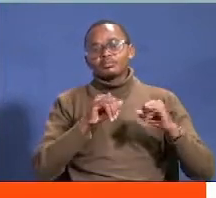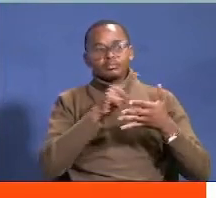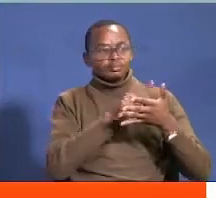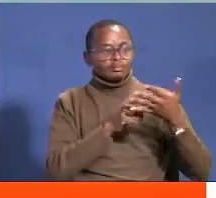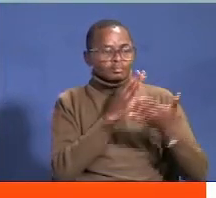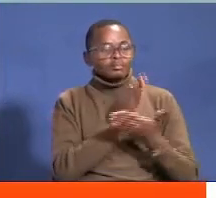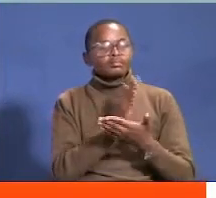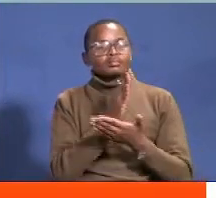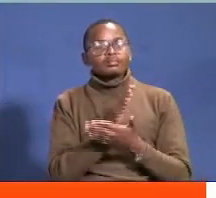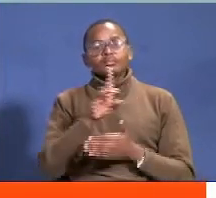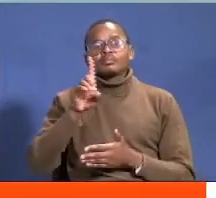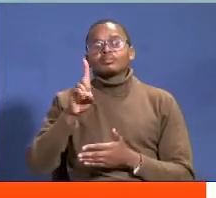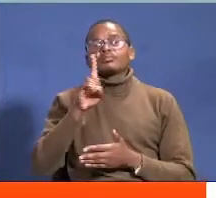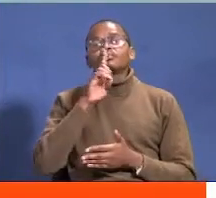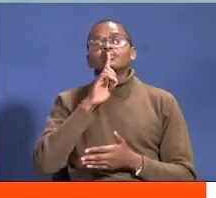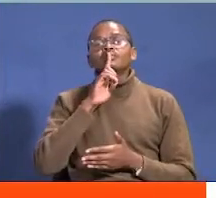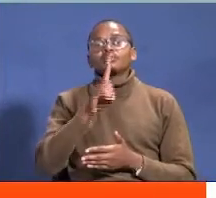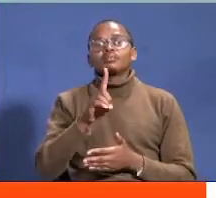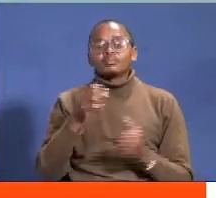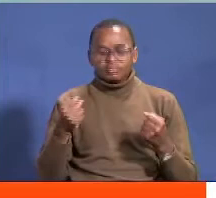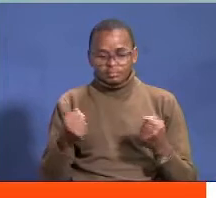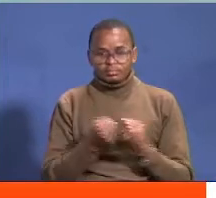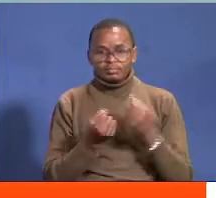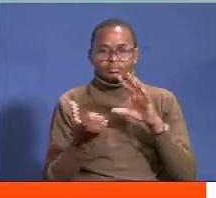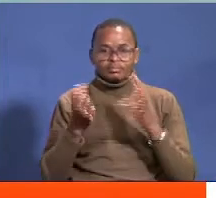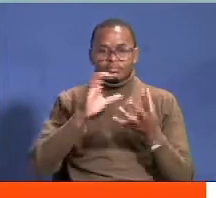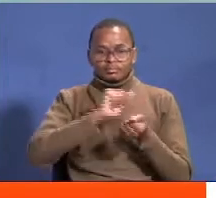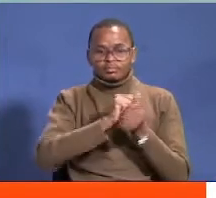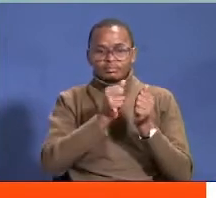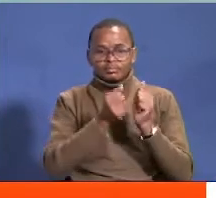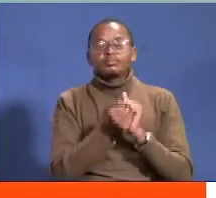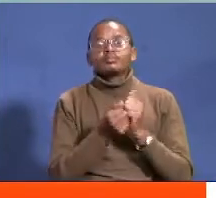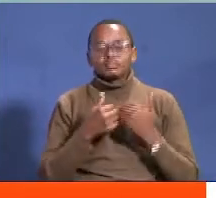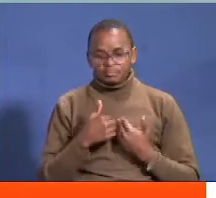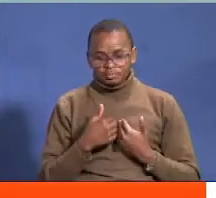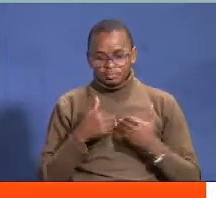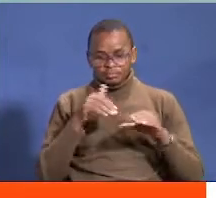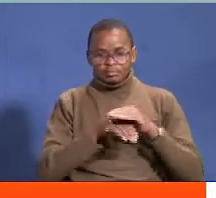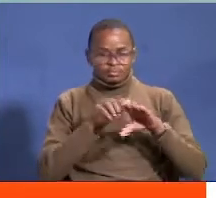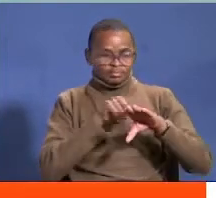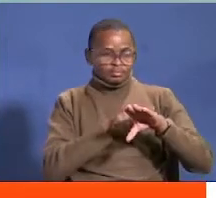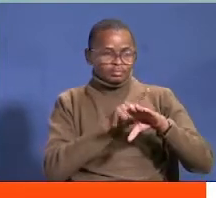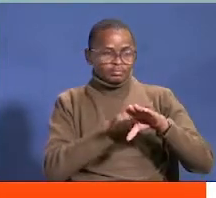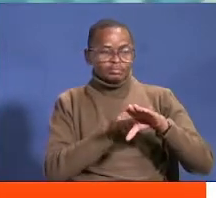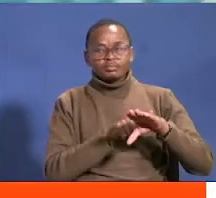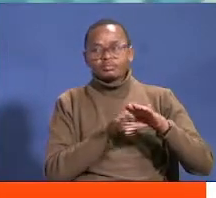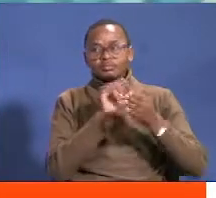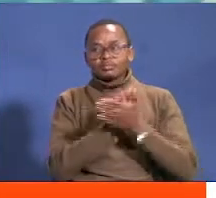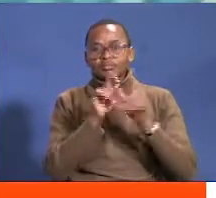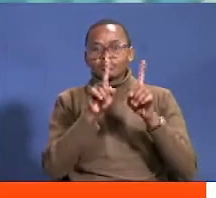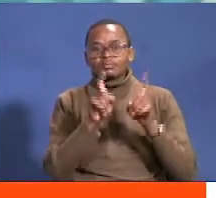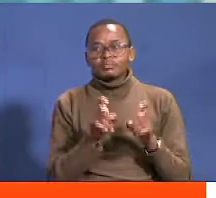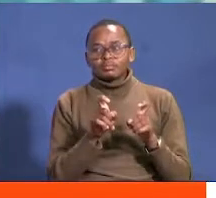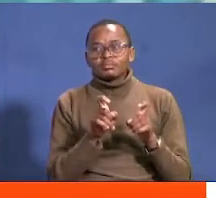what exactly could we say that causes climate change that we are facing on our time right now? That's a good